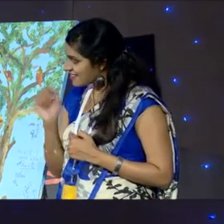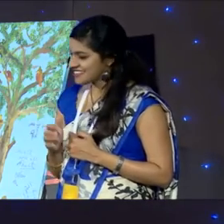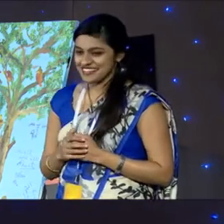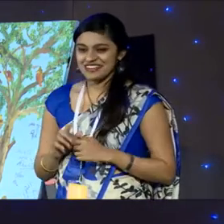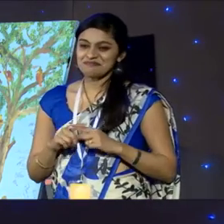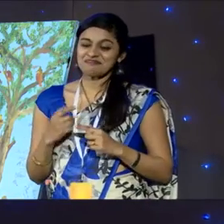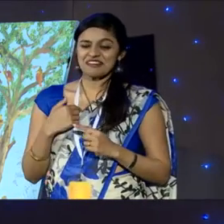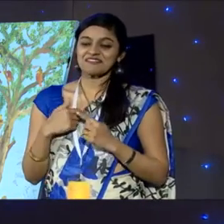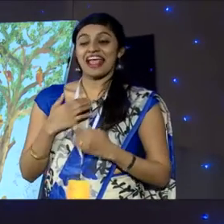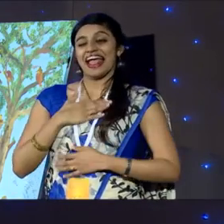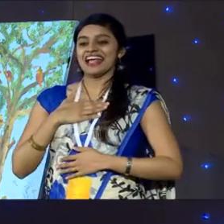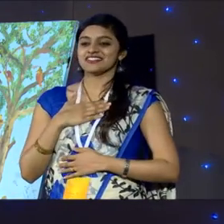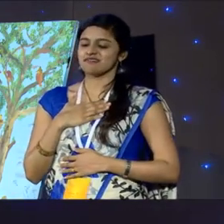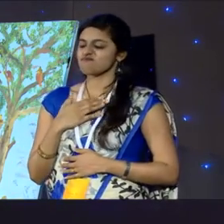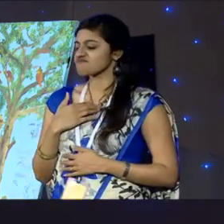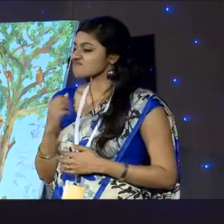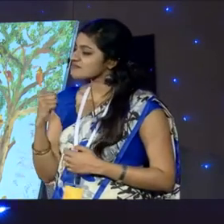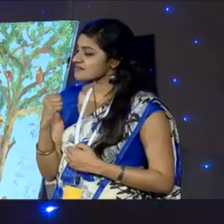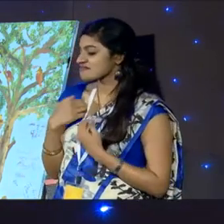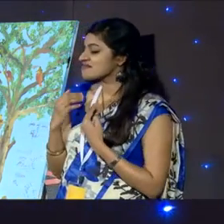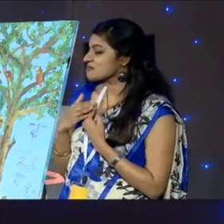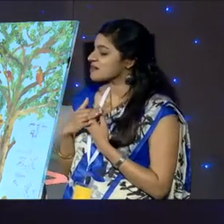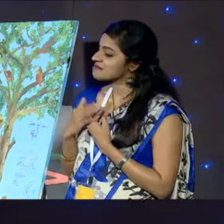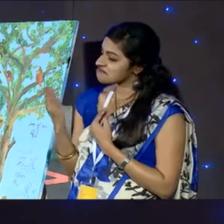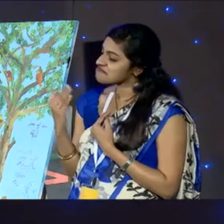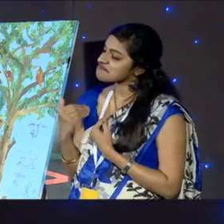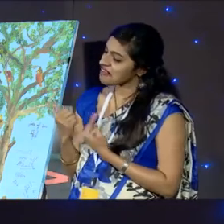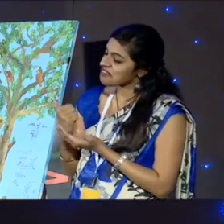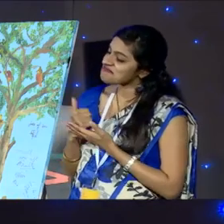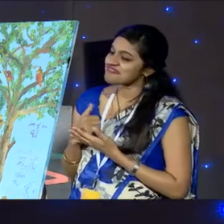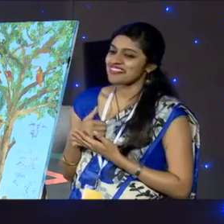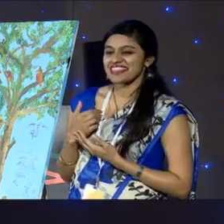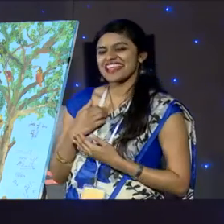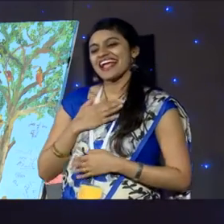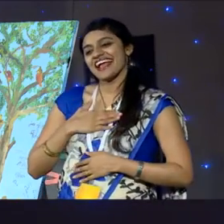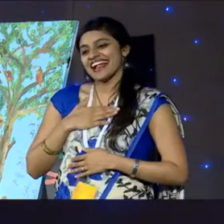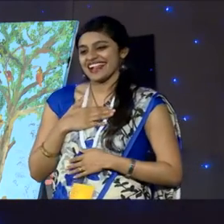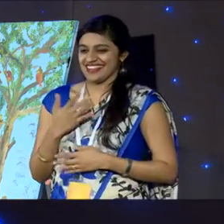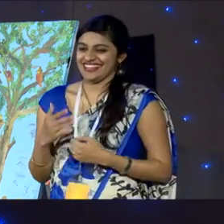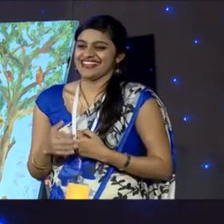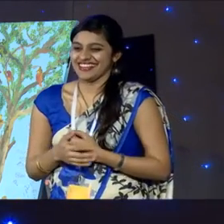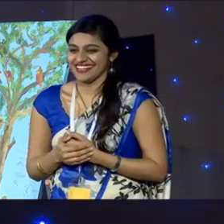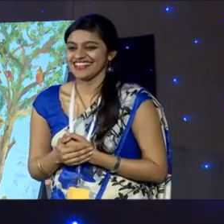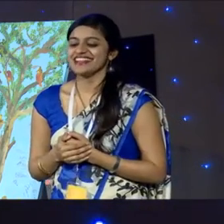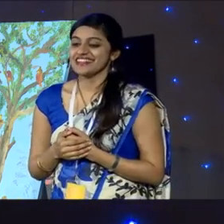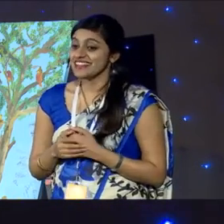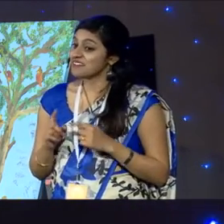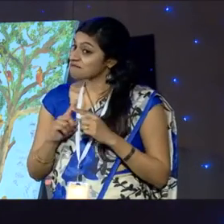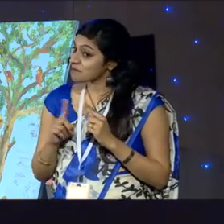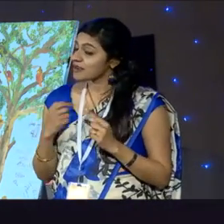pampered. Yeah, why not? But I realized that is the problem with